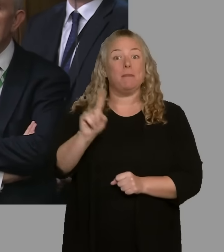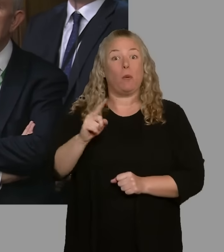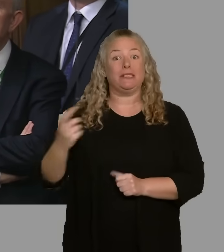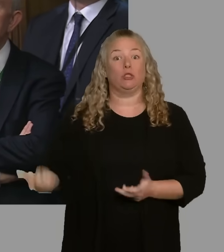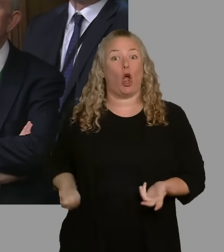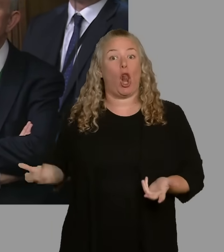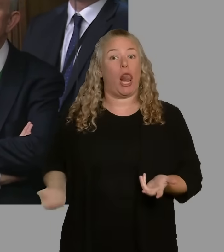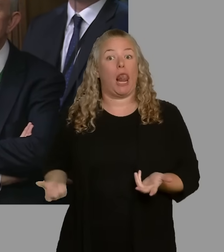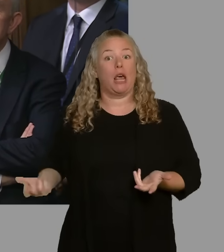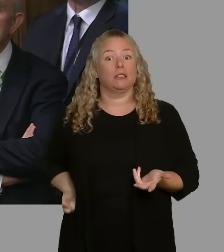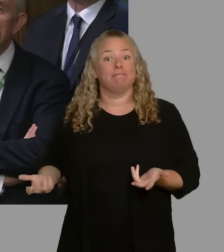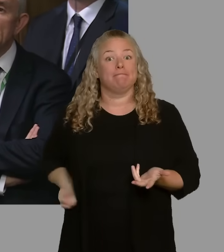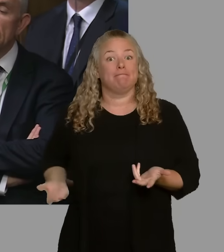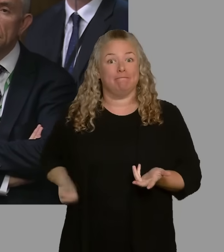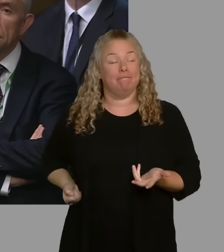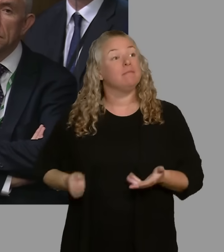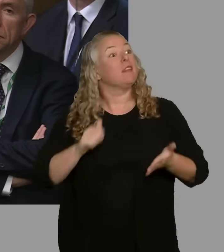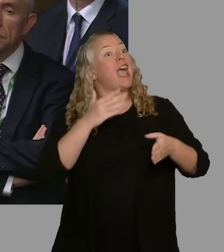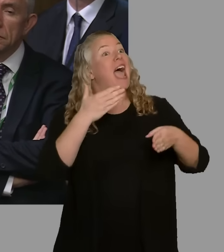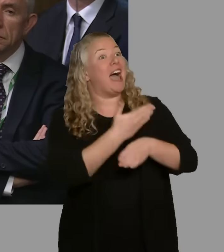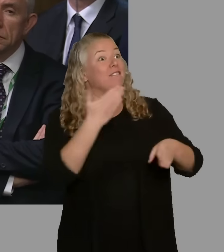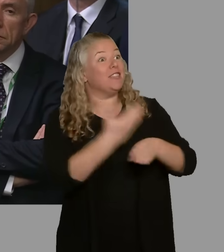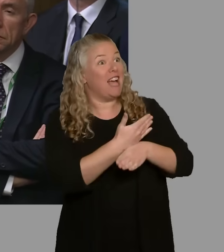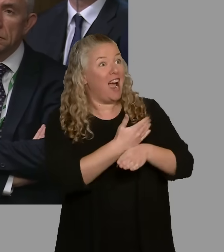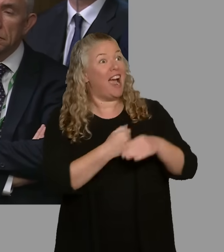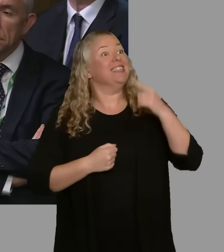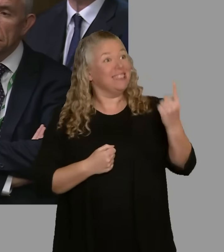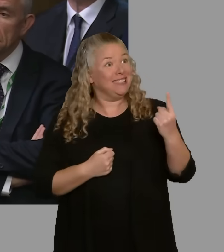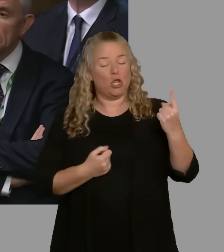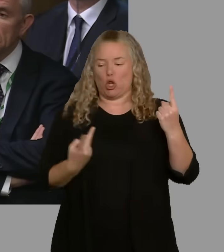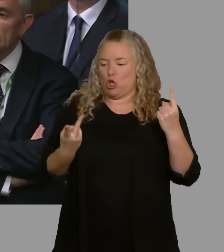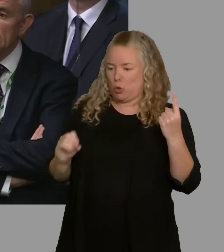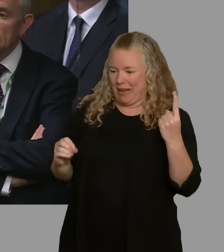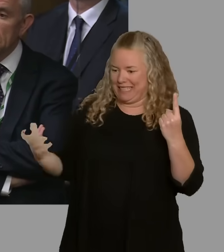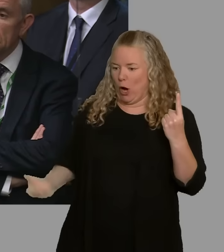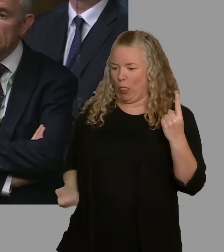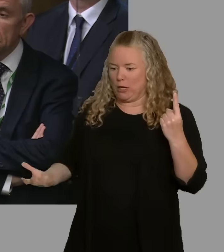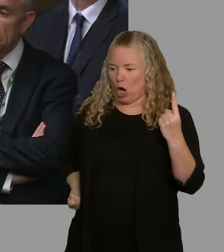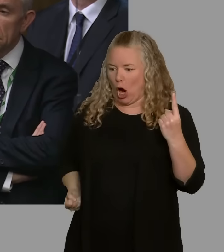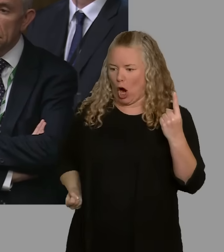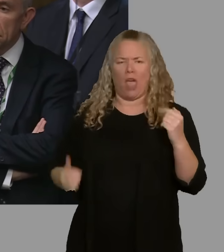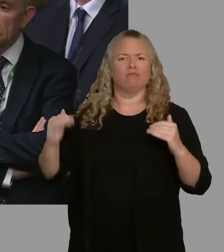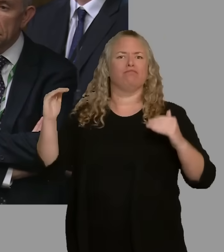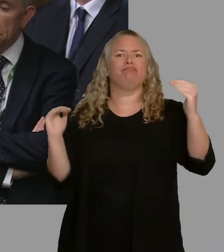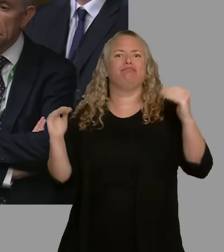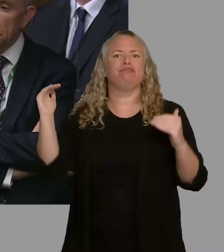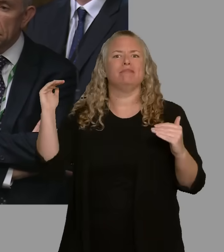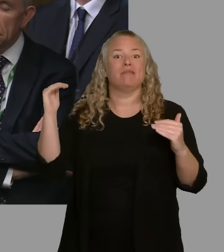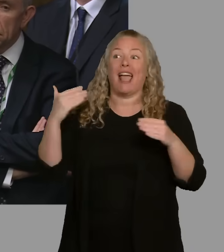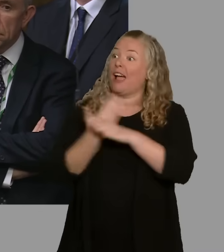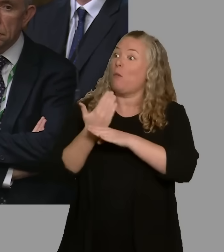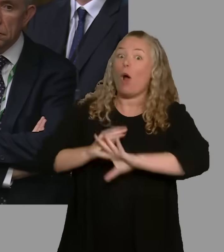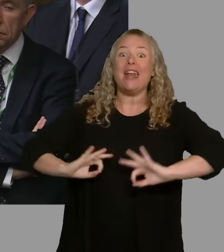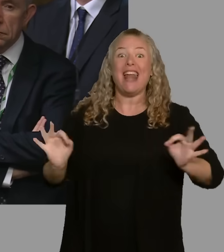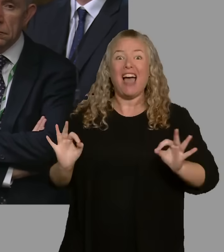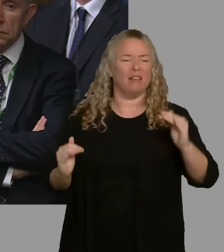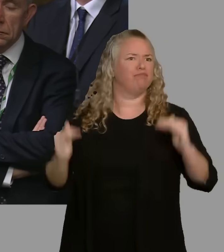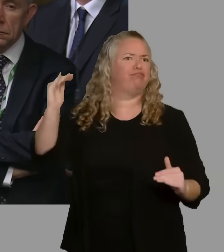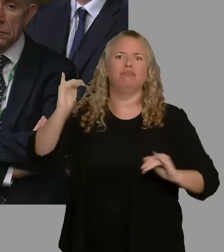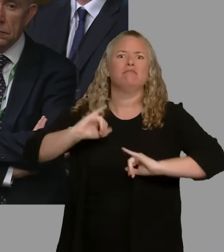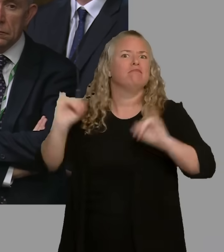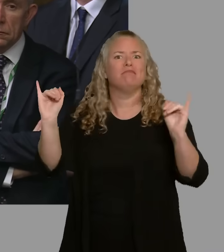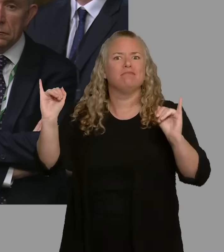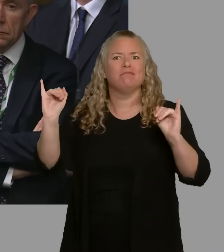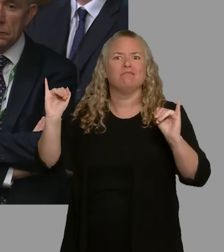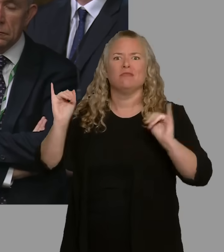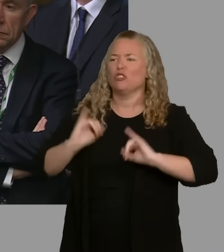Will the Prime Minister join with me in reminding the House that unemployment is not a price worth paying,